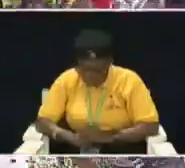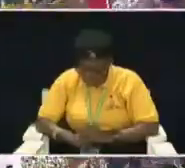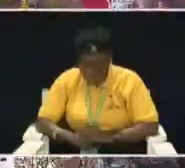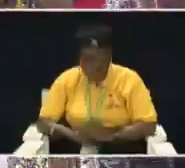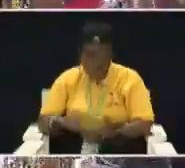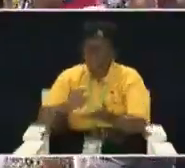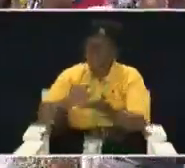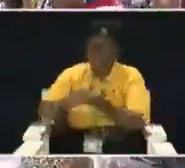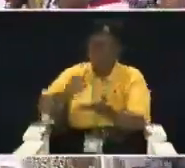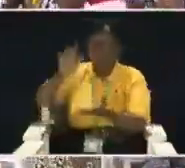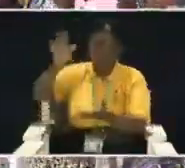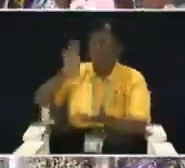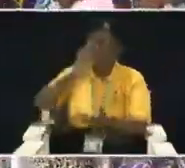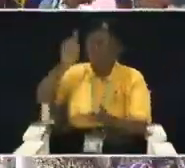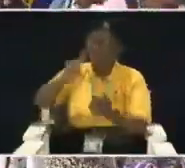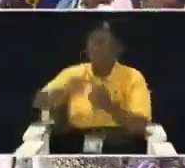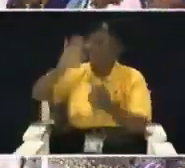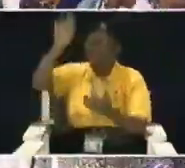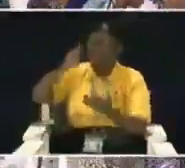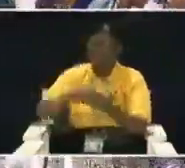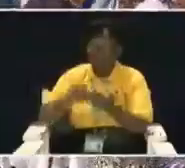Glory be to God.